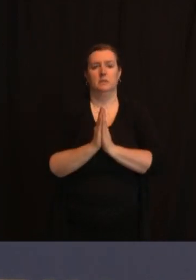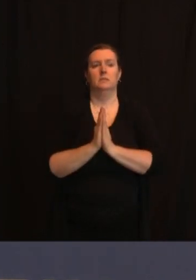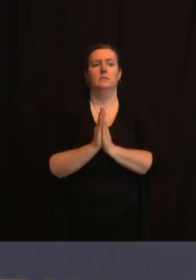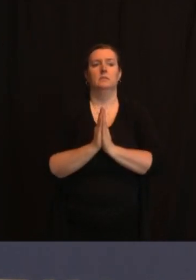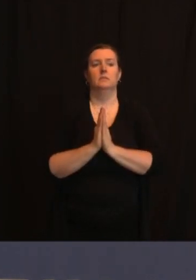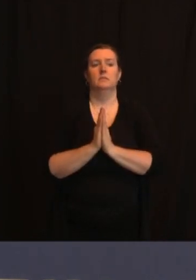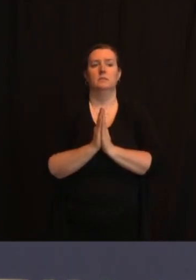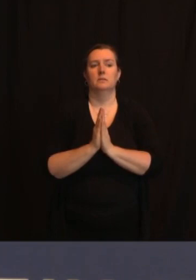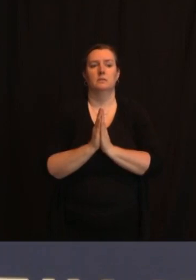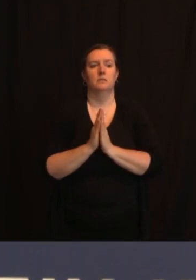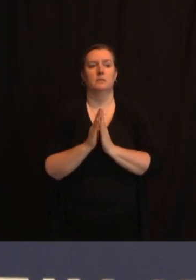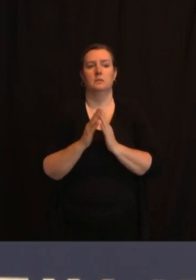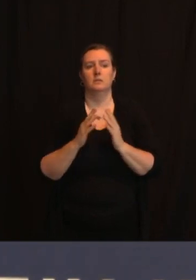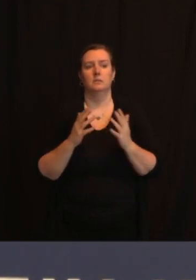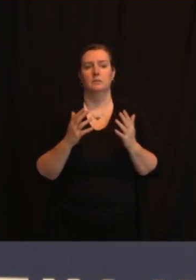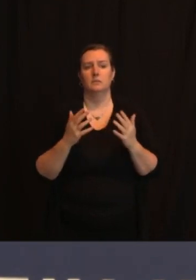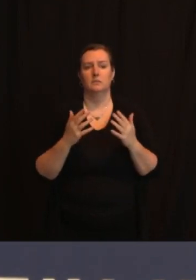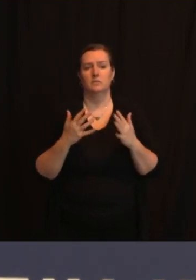already in our facilities.